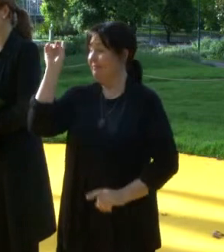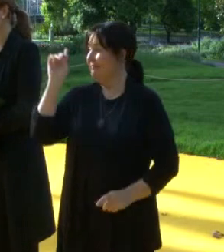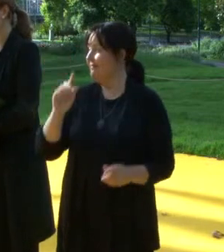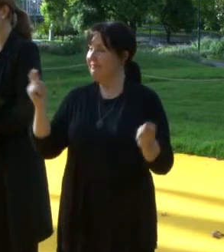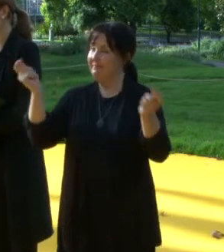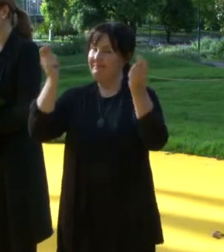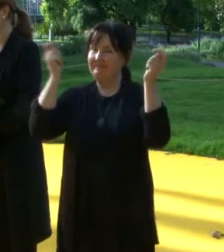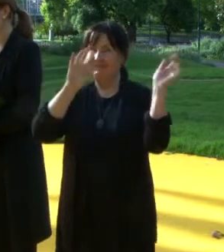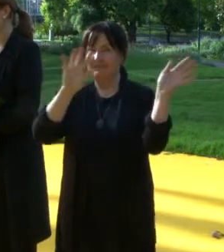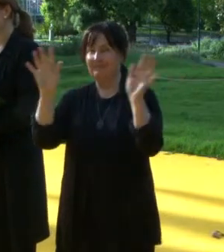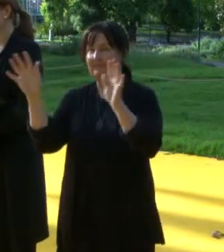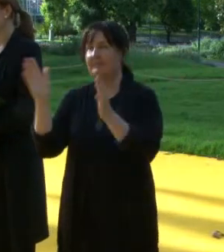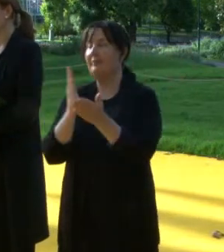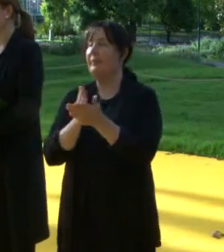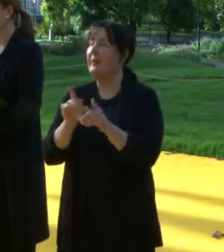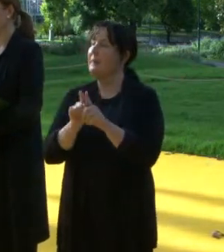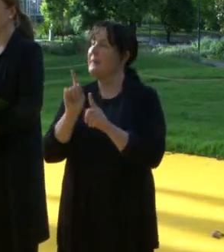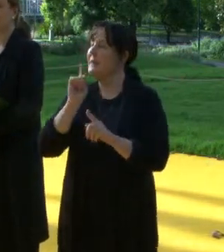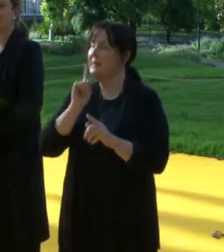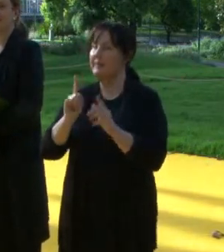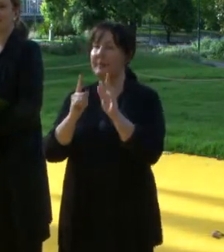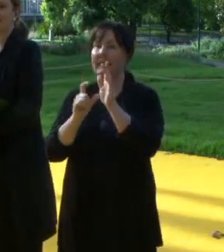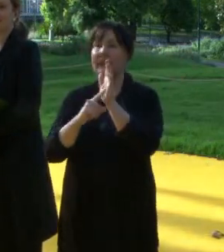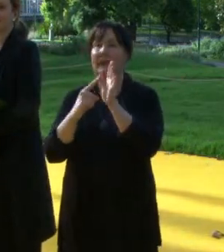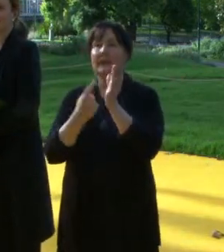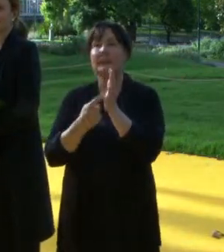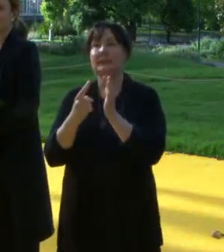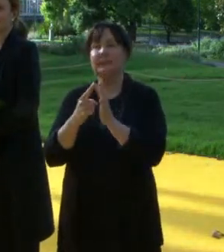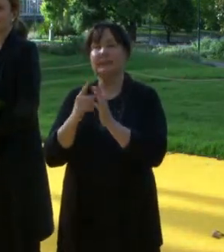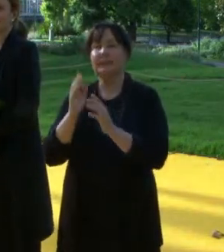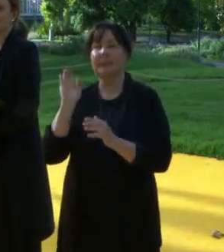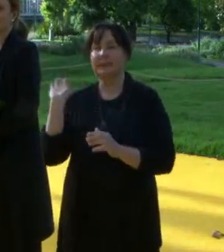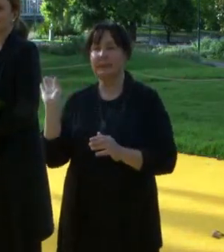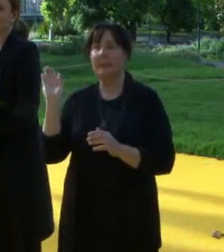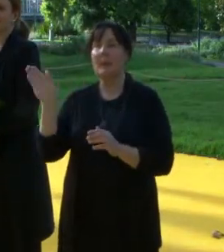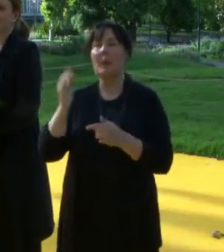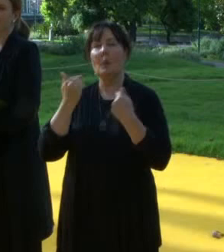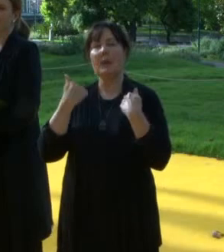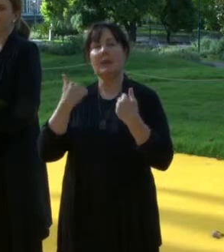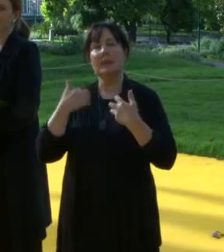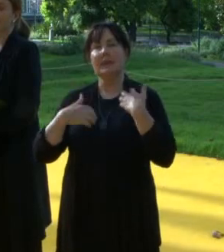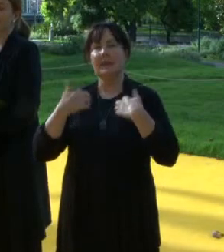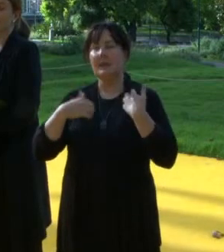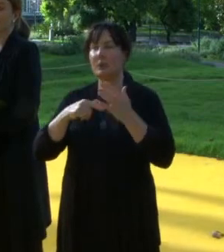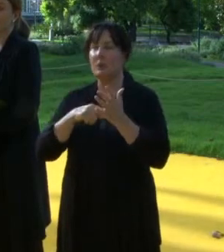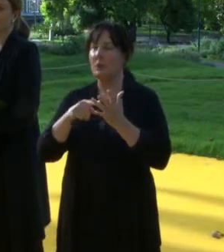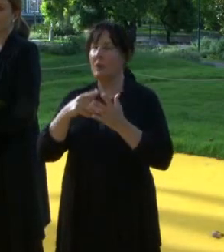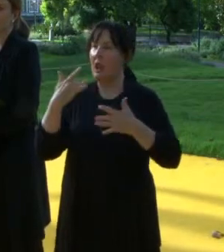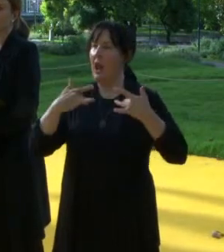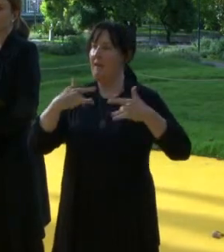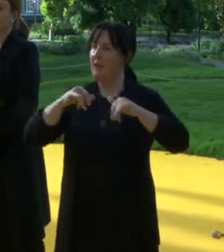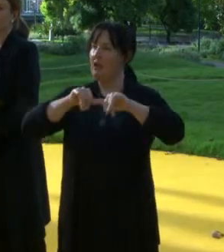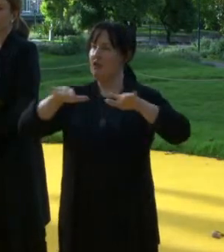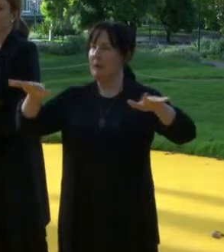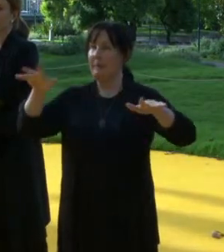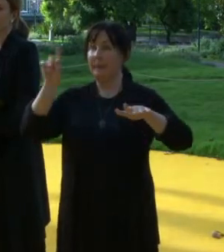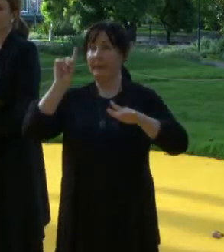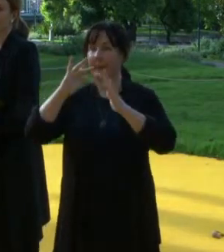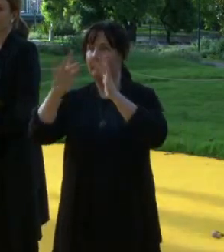And as Claire said, we're also thrilled to be live streaming tonight's event, and hello to all of you at